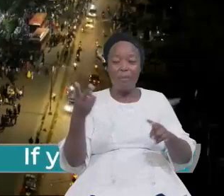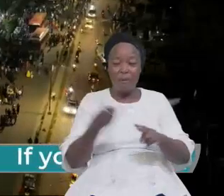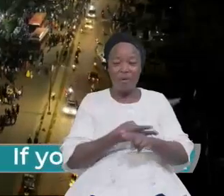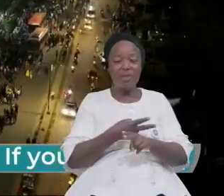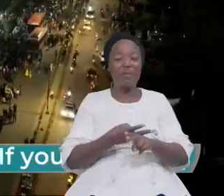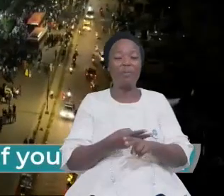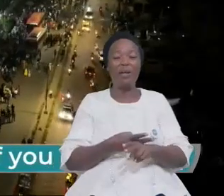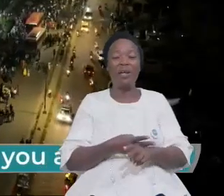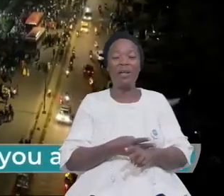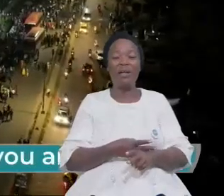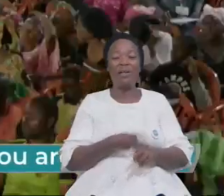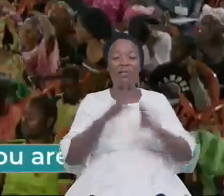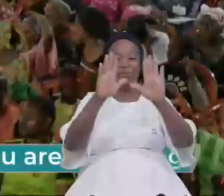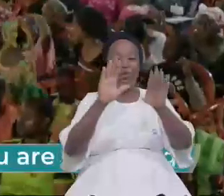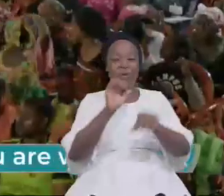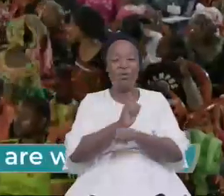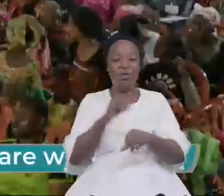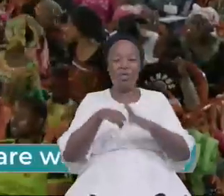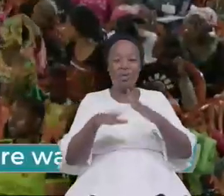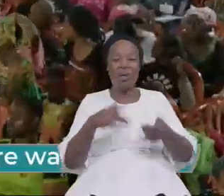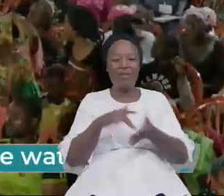in Jesus' name.